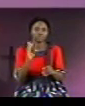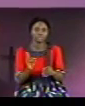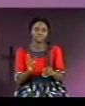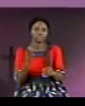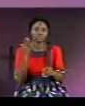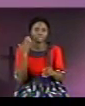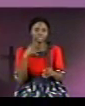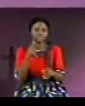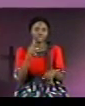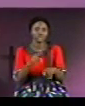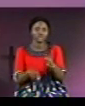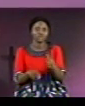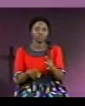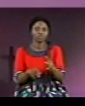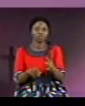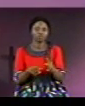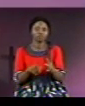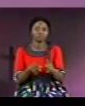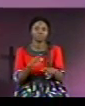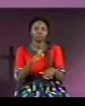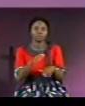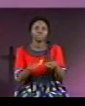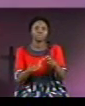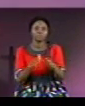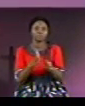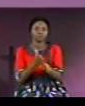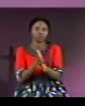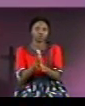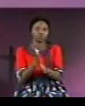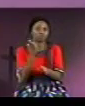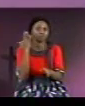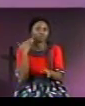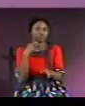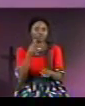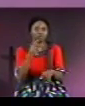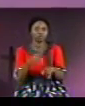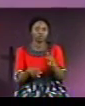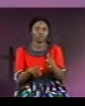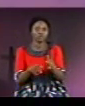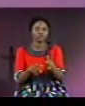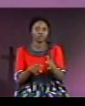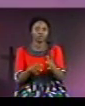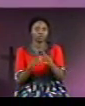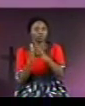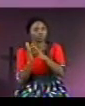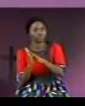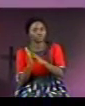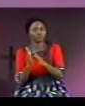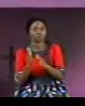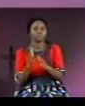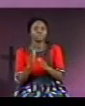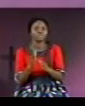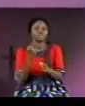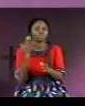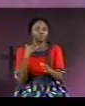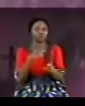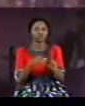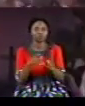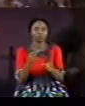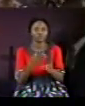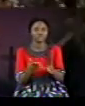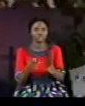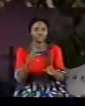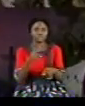stretch before. You couldn't, lie down. Do the things you couldn't do before.